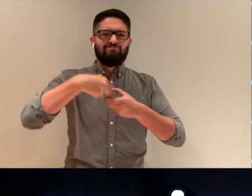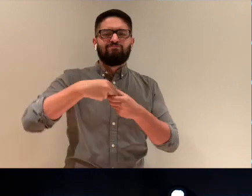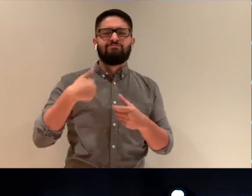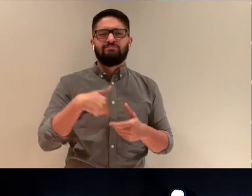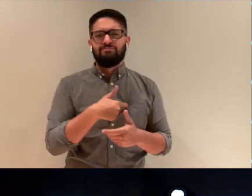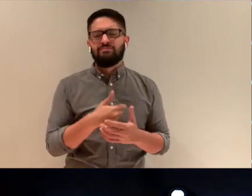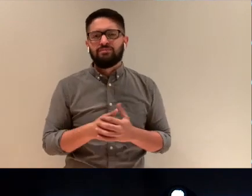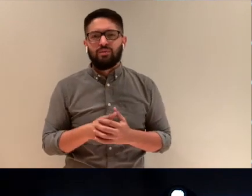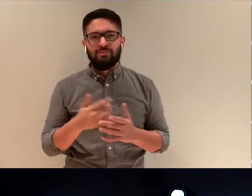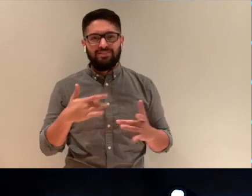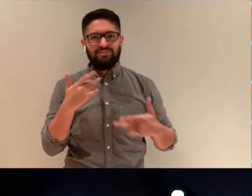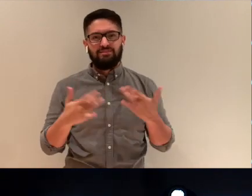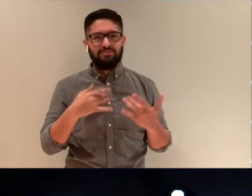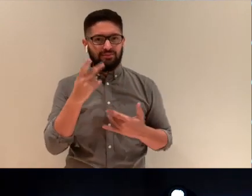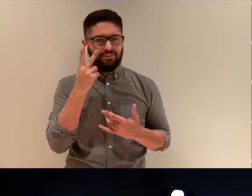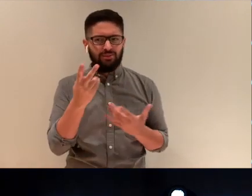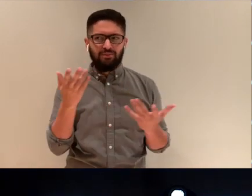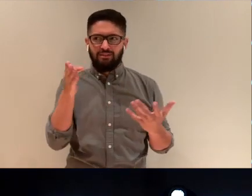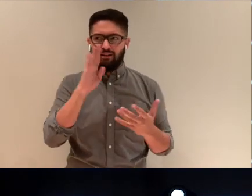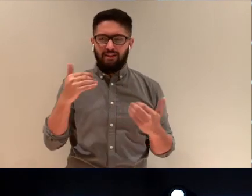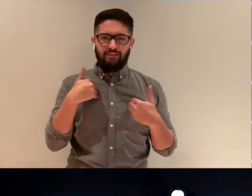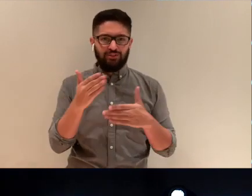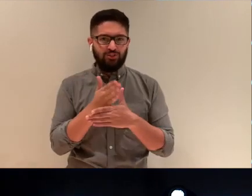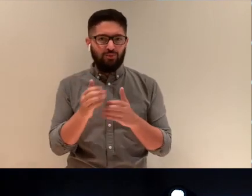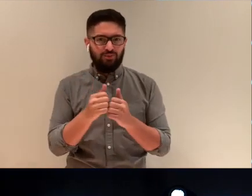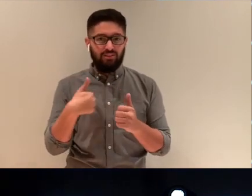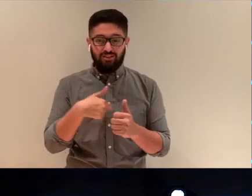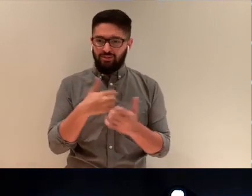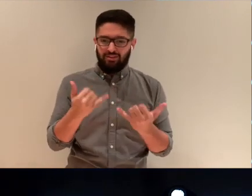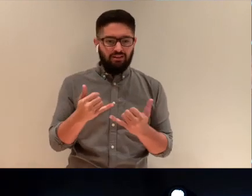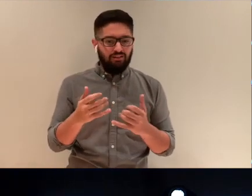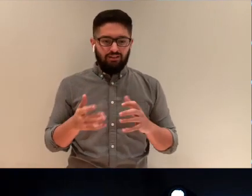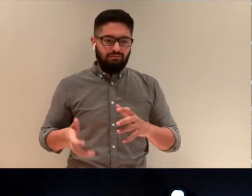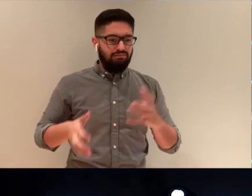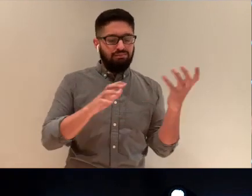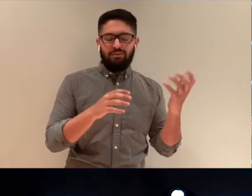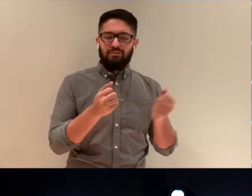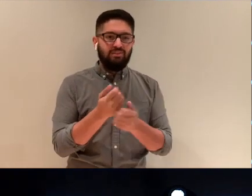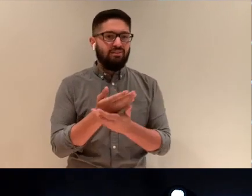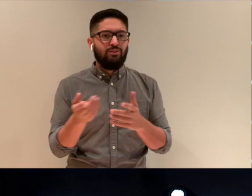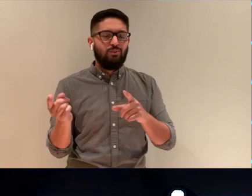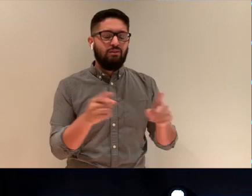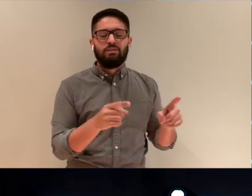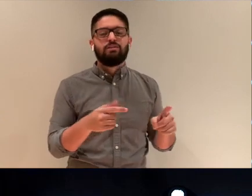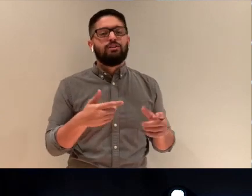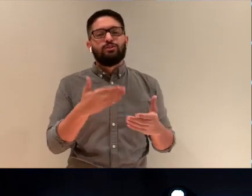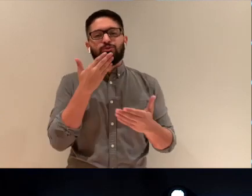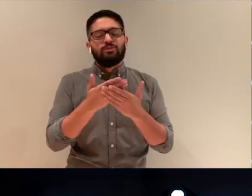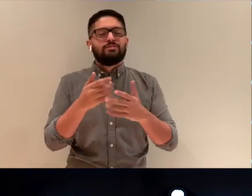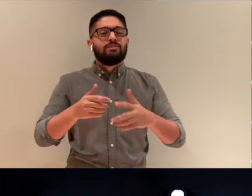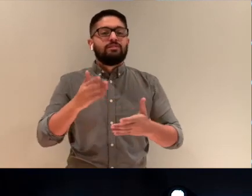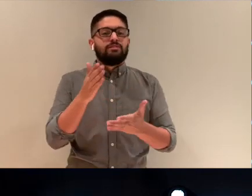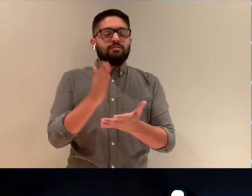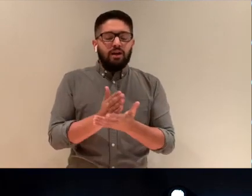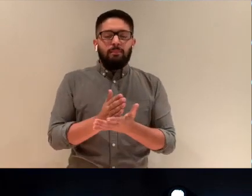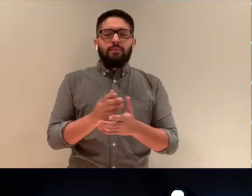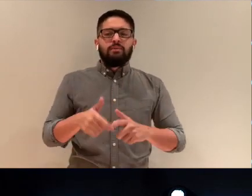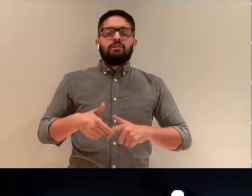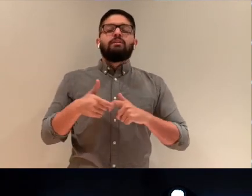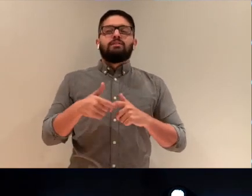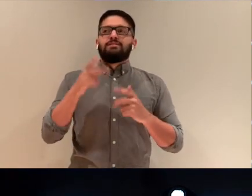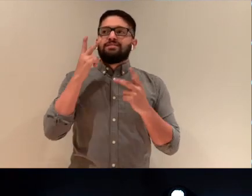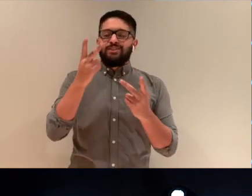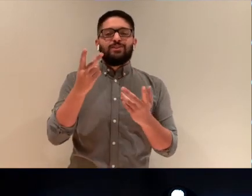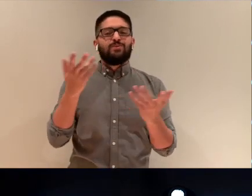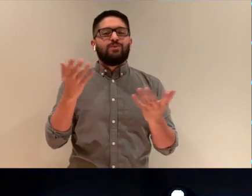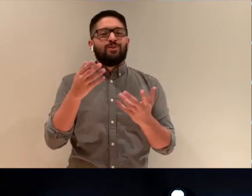in, and I'm excited to see what God has to share with us in the middle of all the stuff that's going on. It's so good to stop and to see what